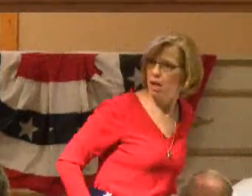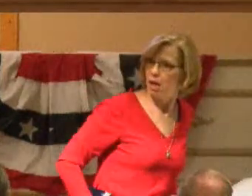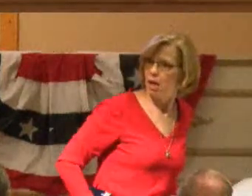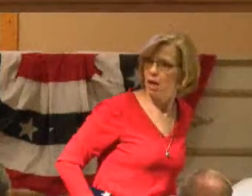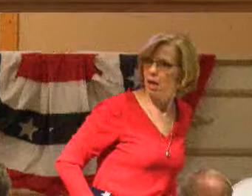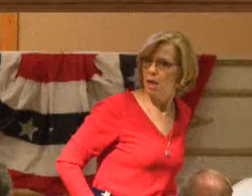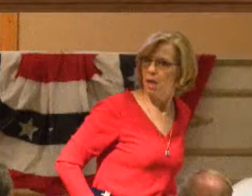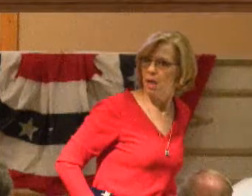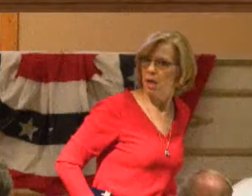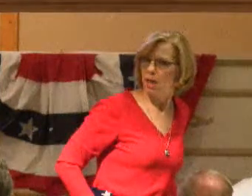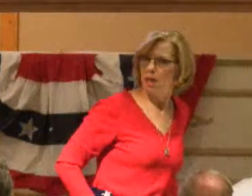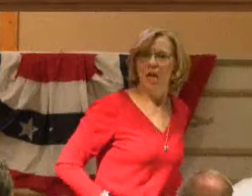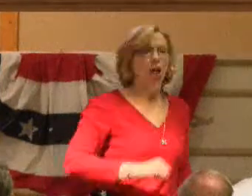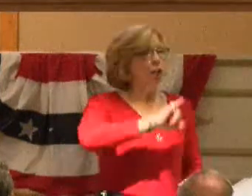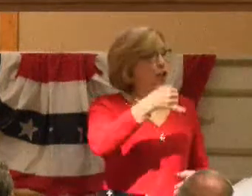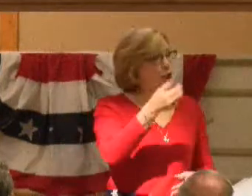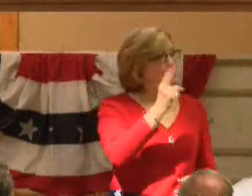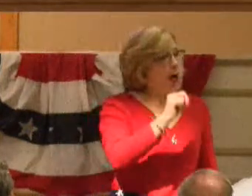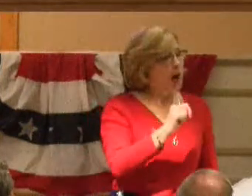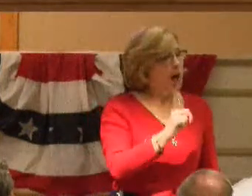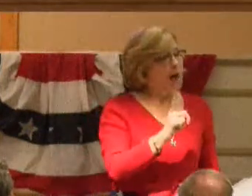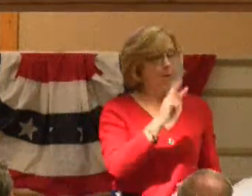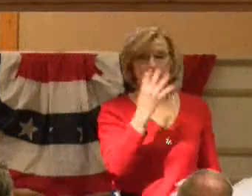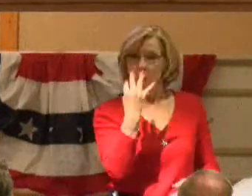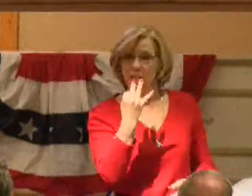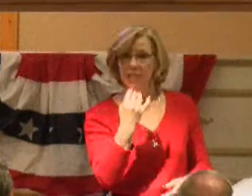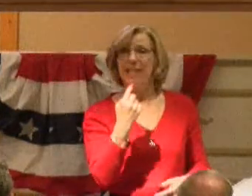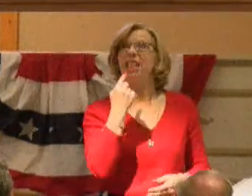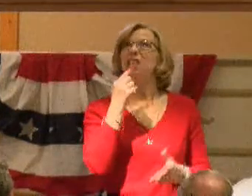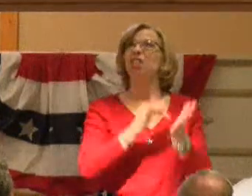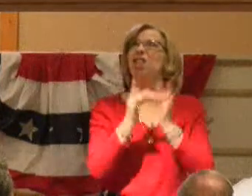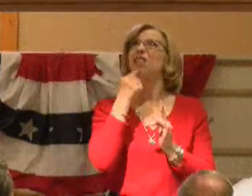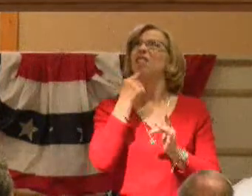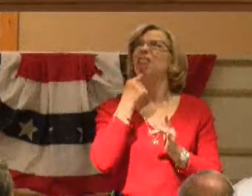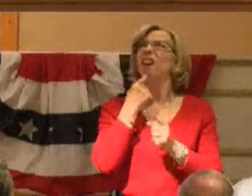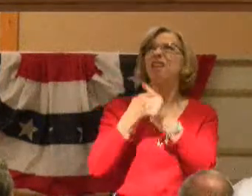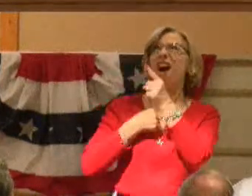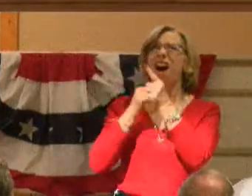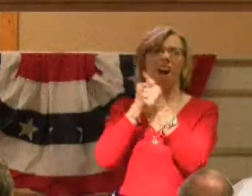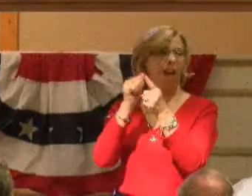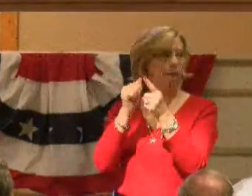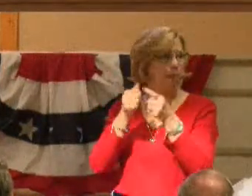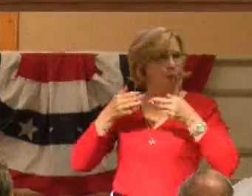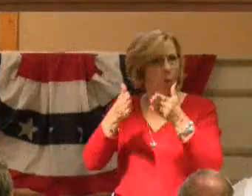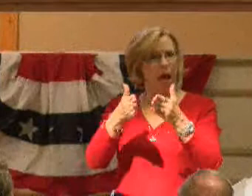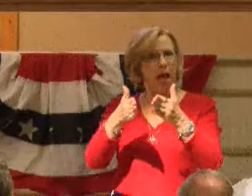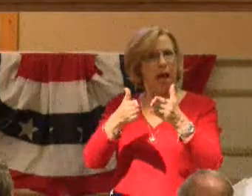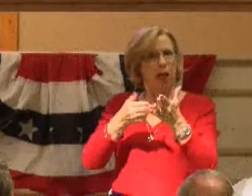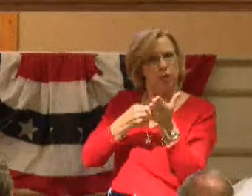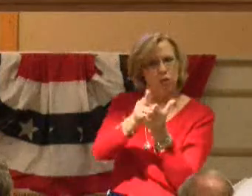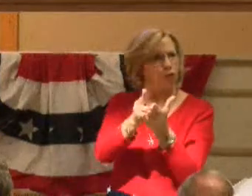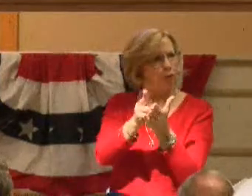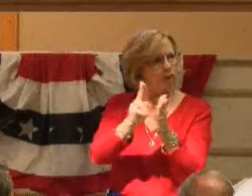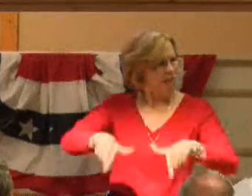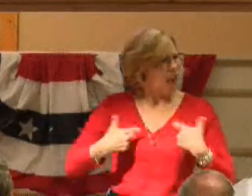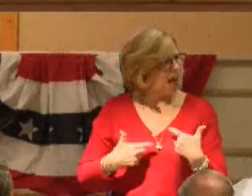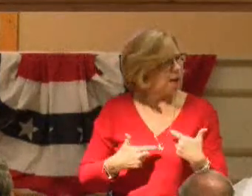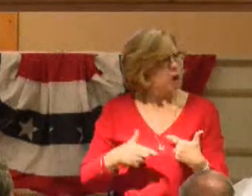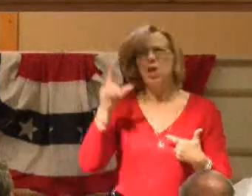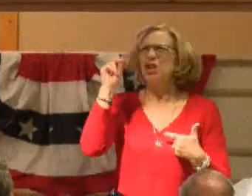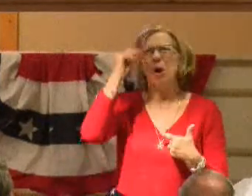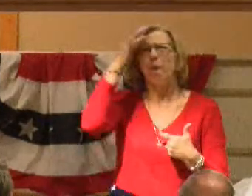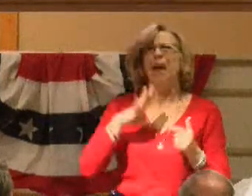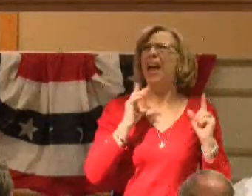John 14 when He says, I am the way, the truth, and the life. No man comes to the